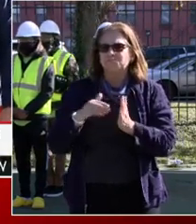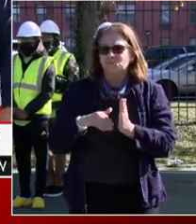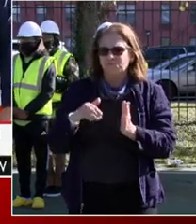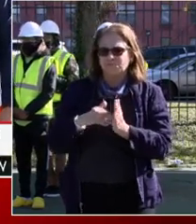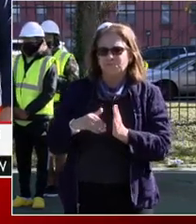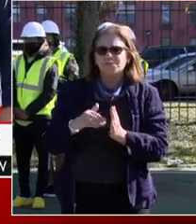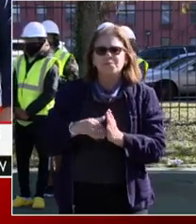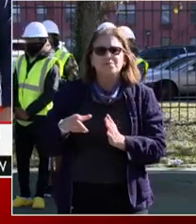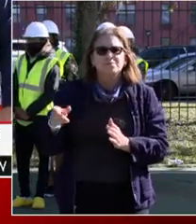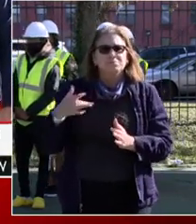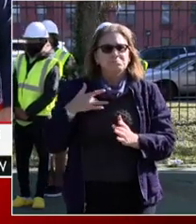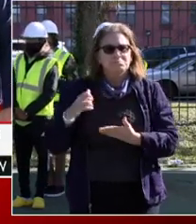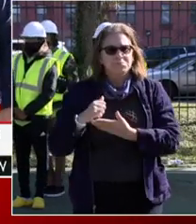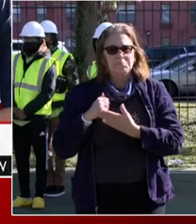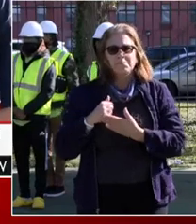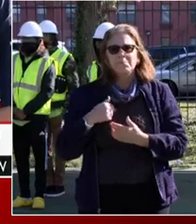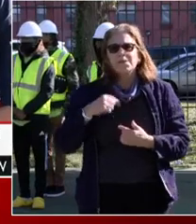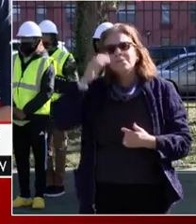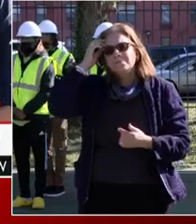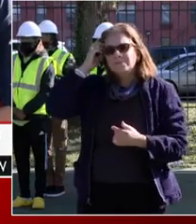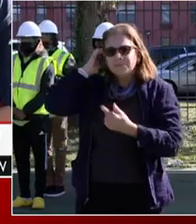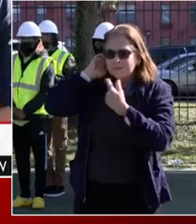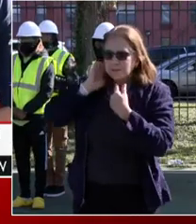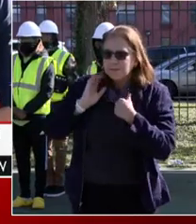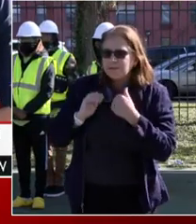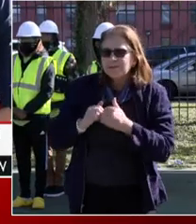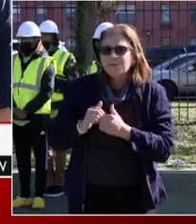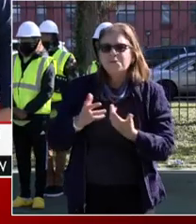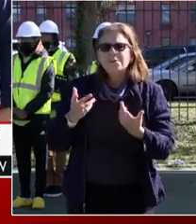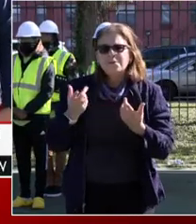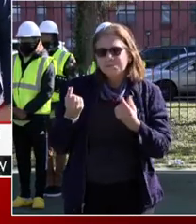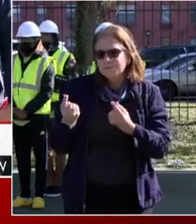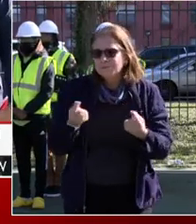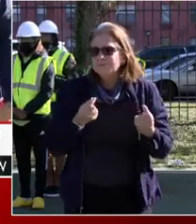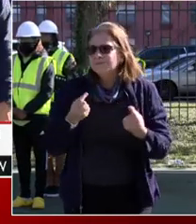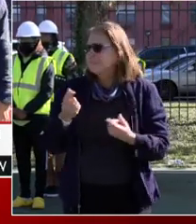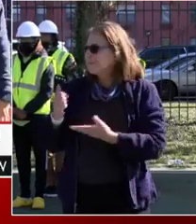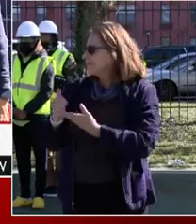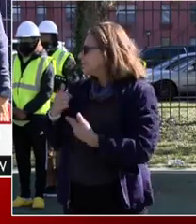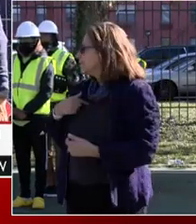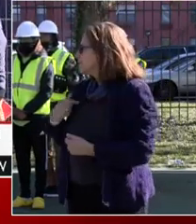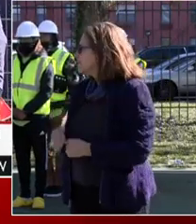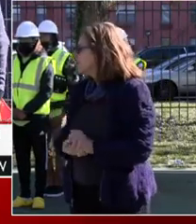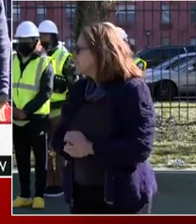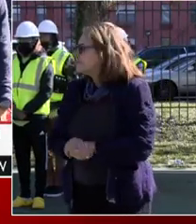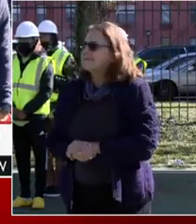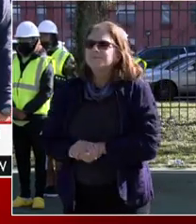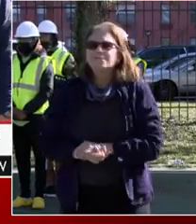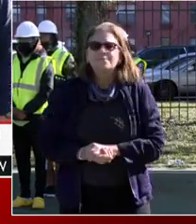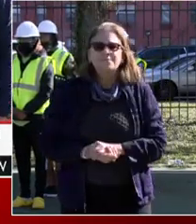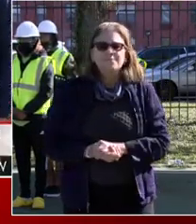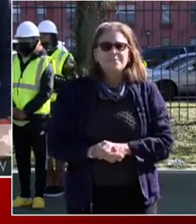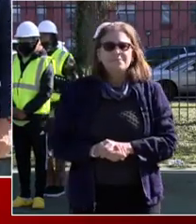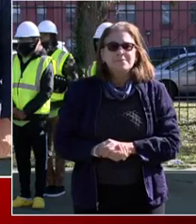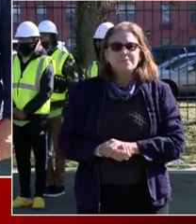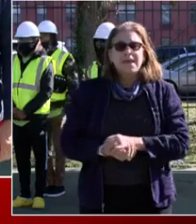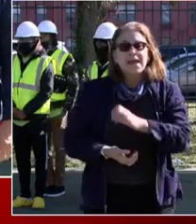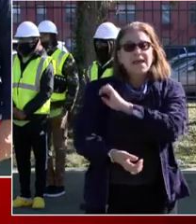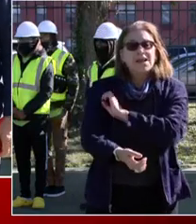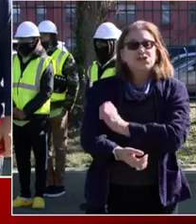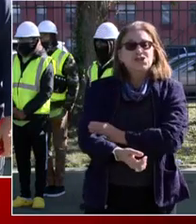yo vengo para que me ayuden. And I came here to seek for help. With the electricity. Y la